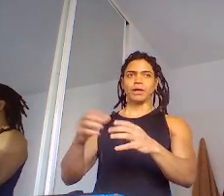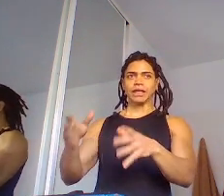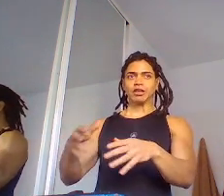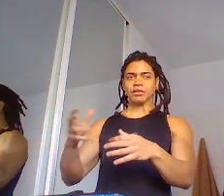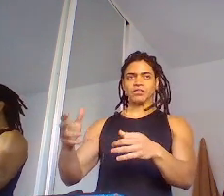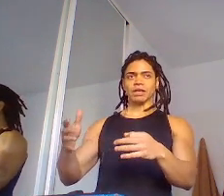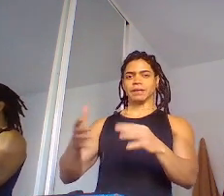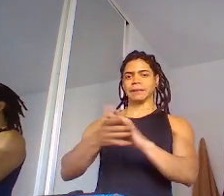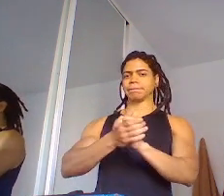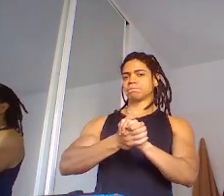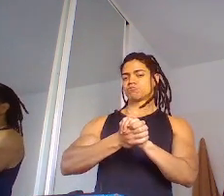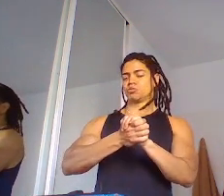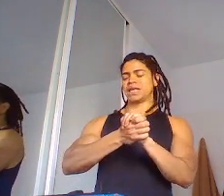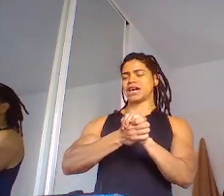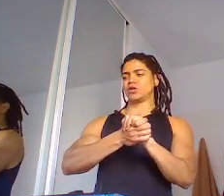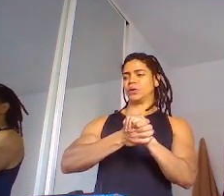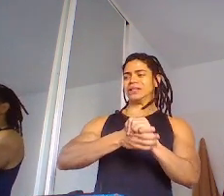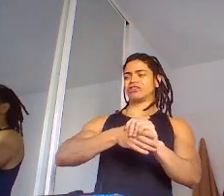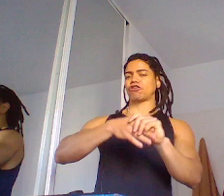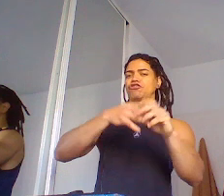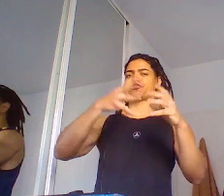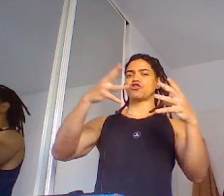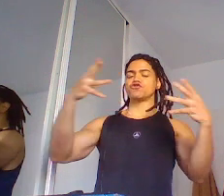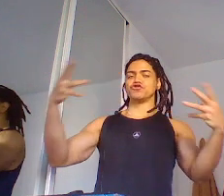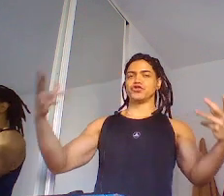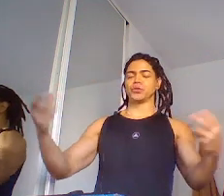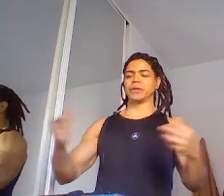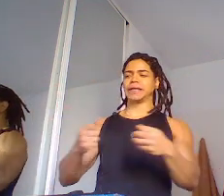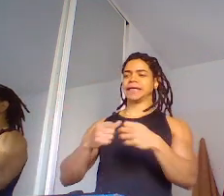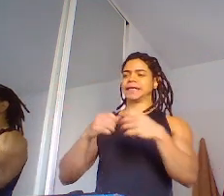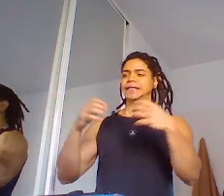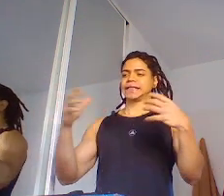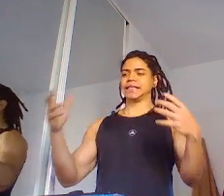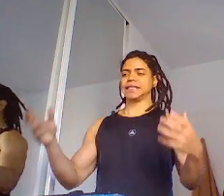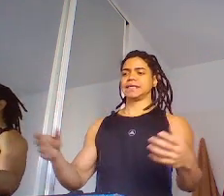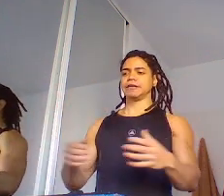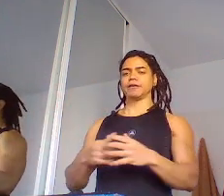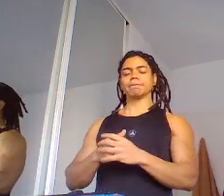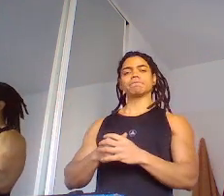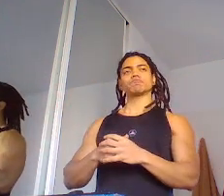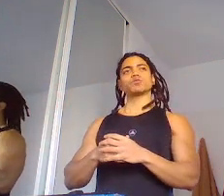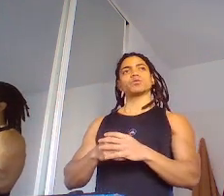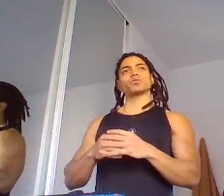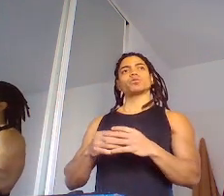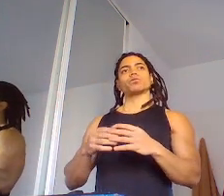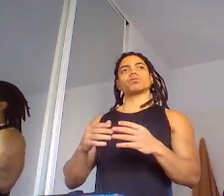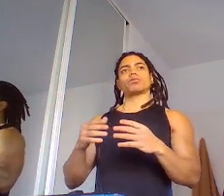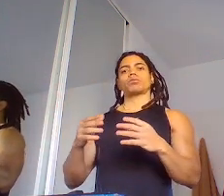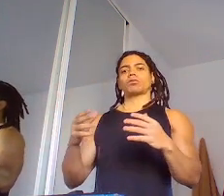so the income statement now it shows you the